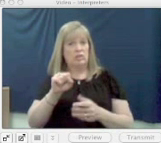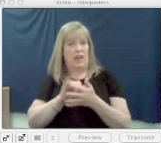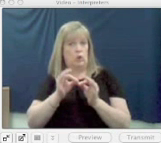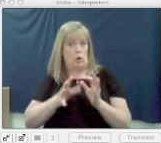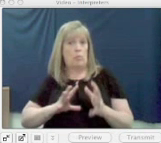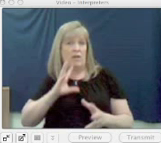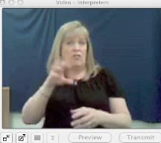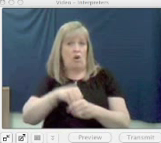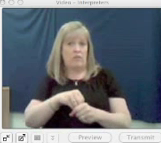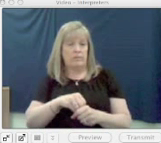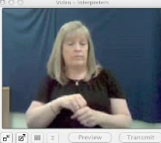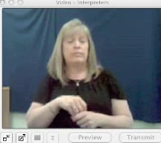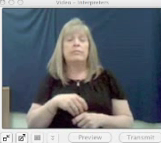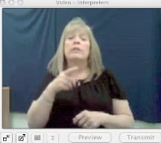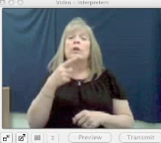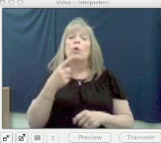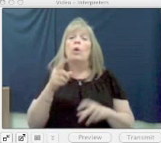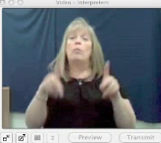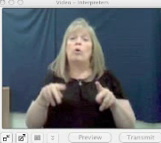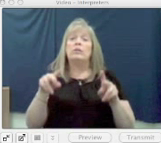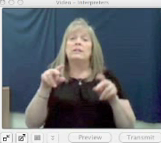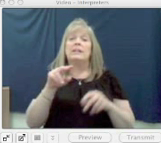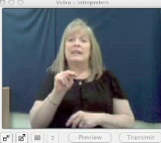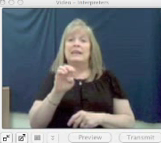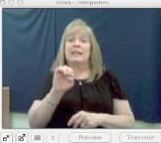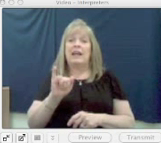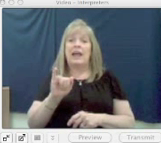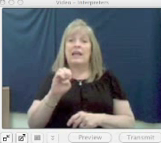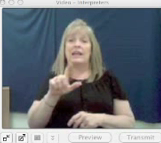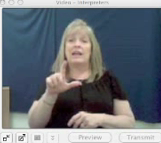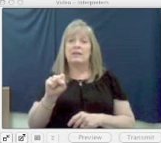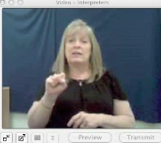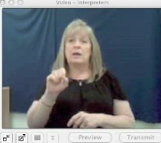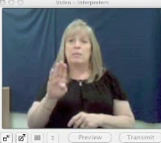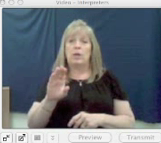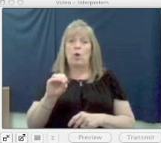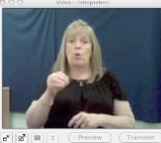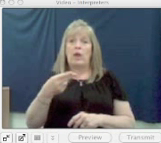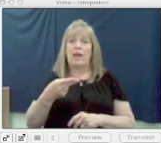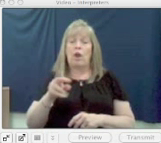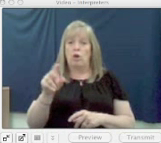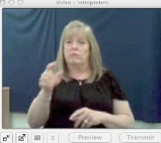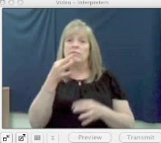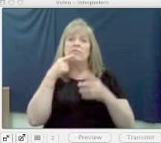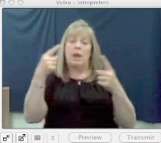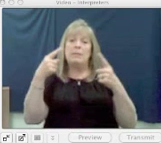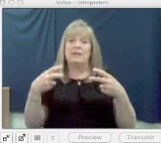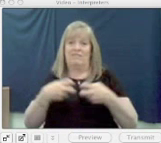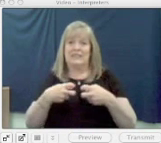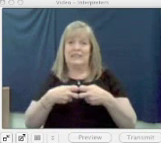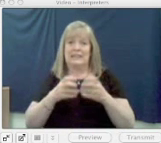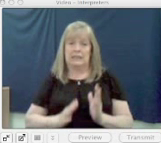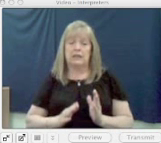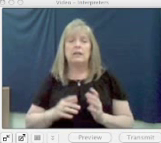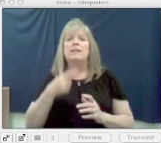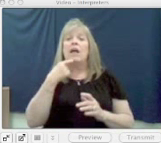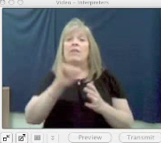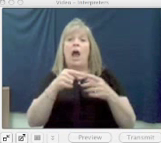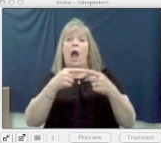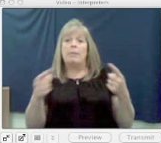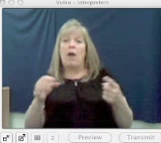Niels Bohr, a prize-winning physicist, says that the opposite of a true statement is a false